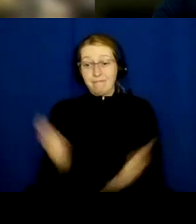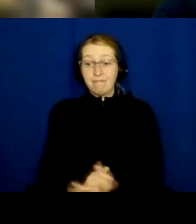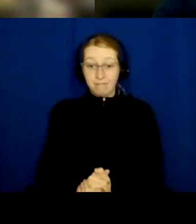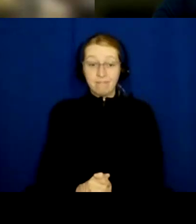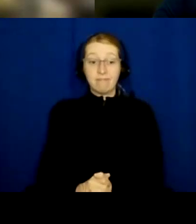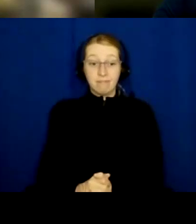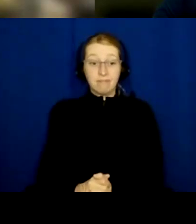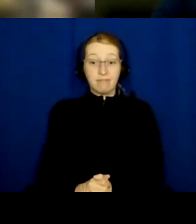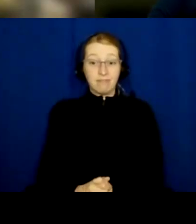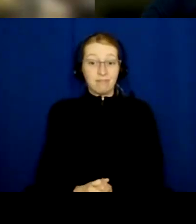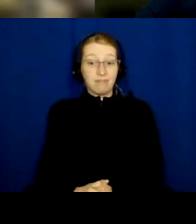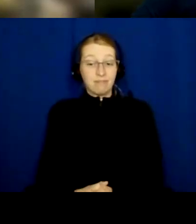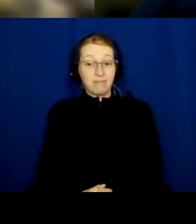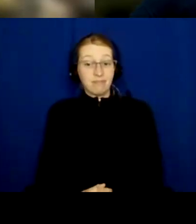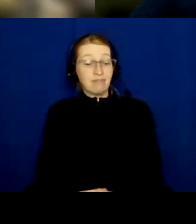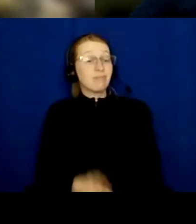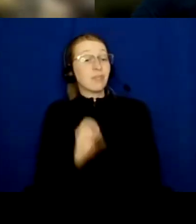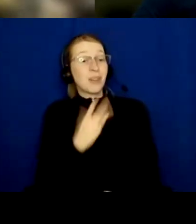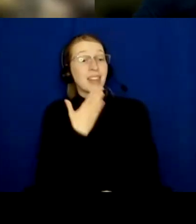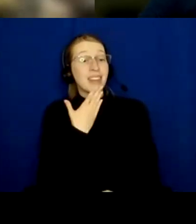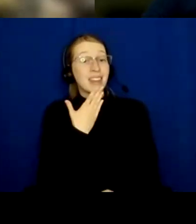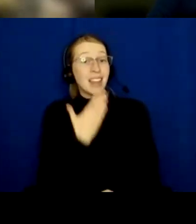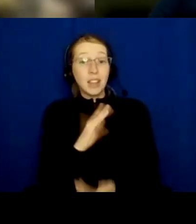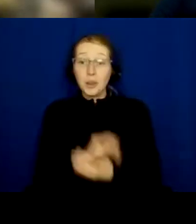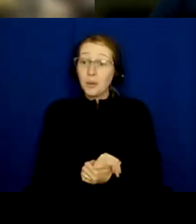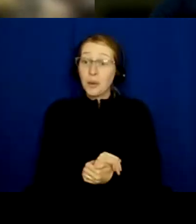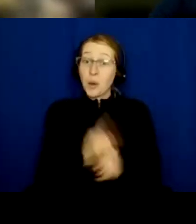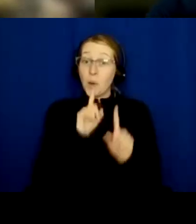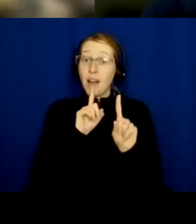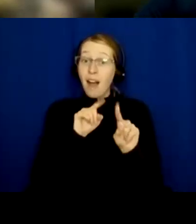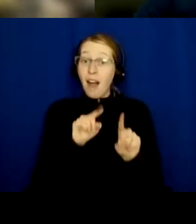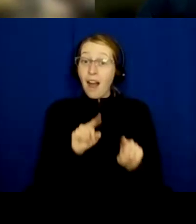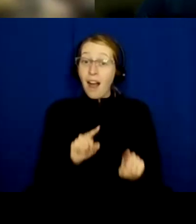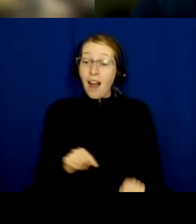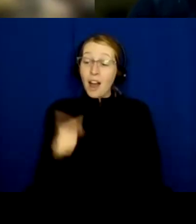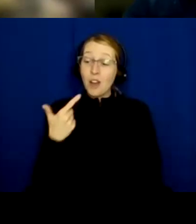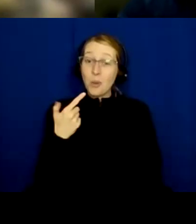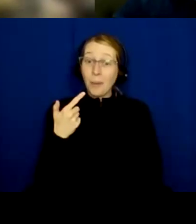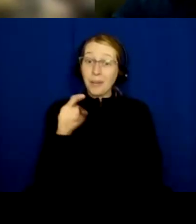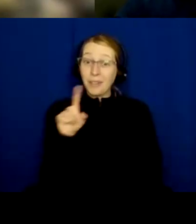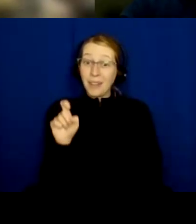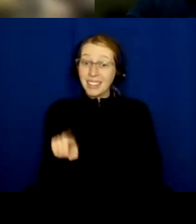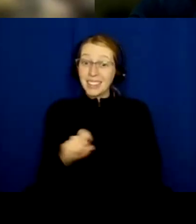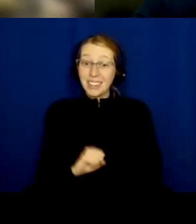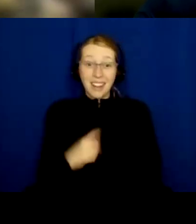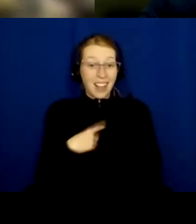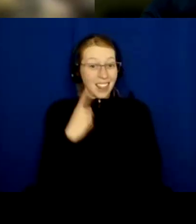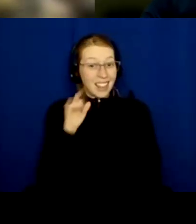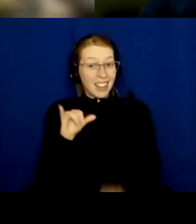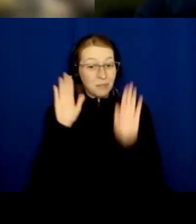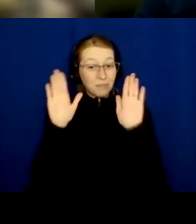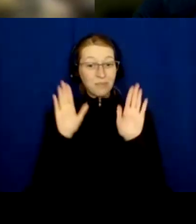Okay, thank you. Excellent. We've answered 21 questions. I think that's